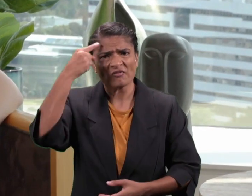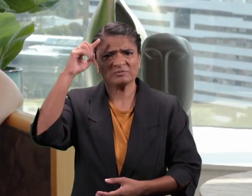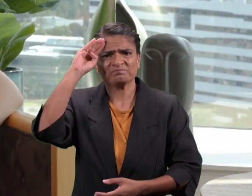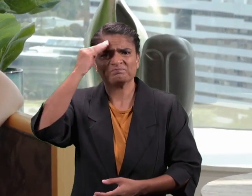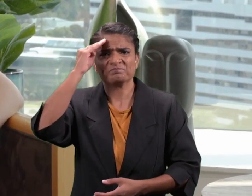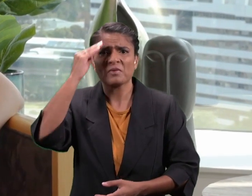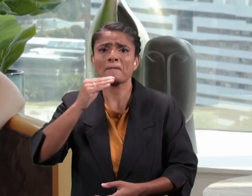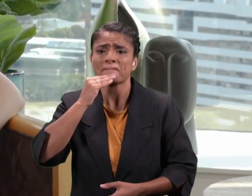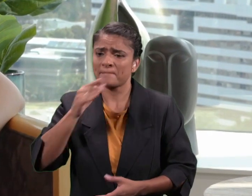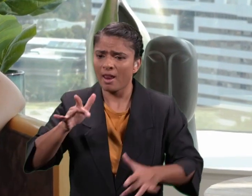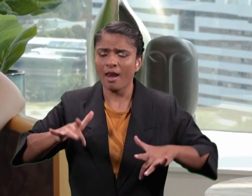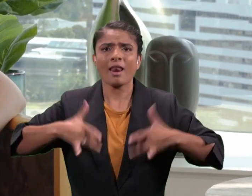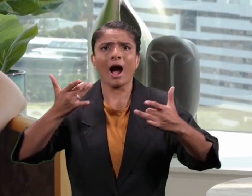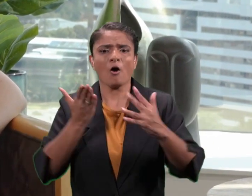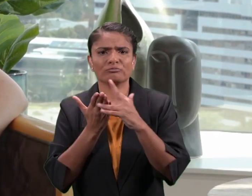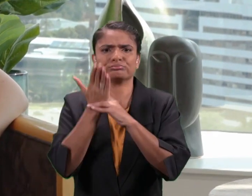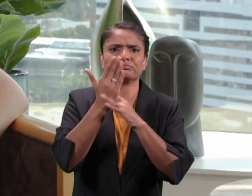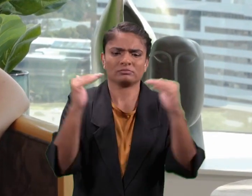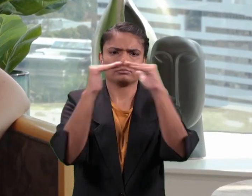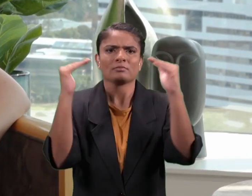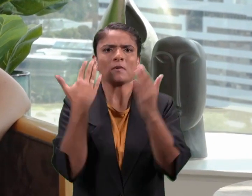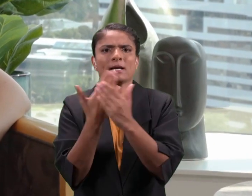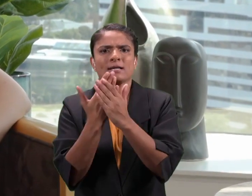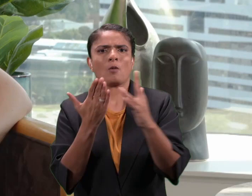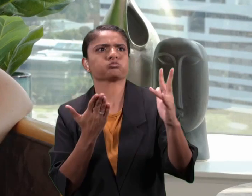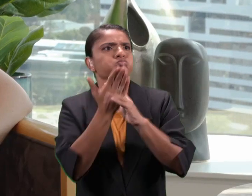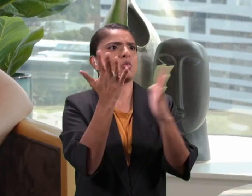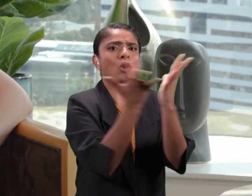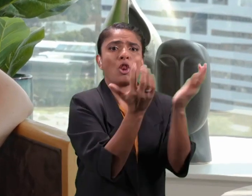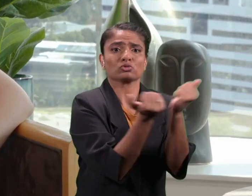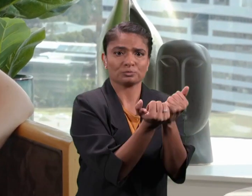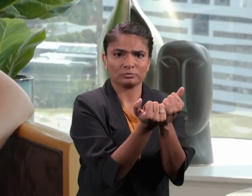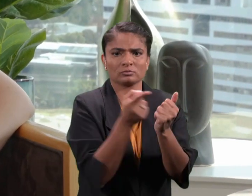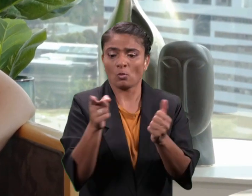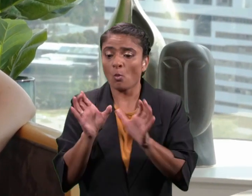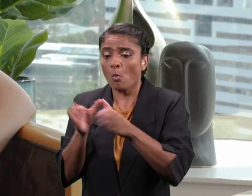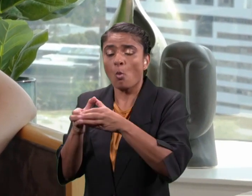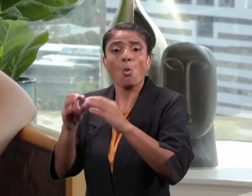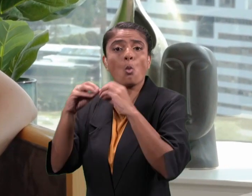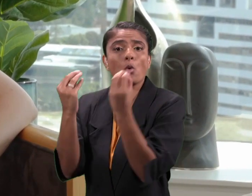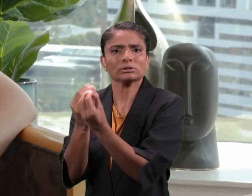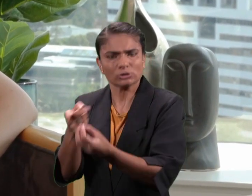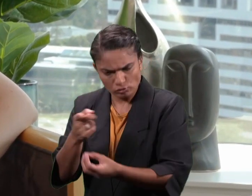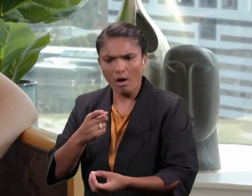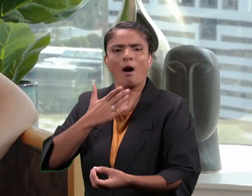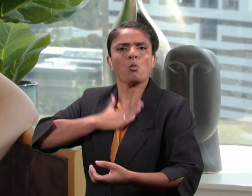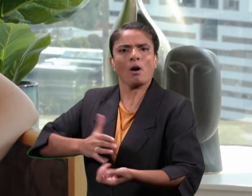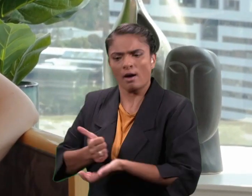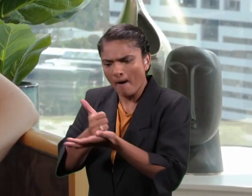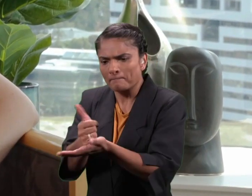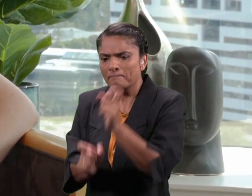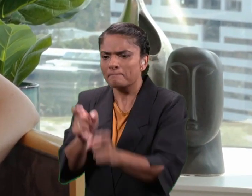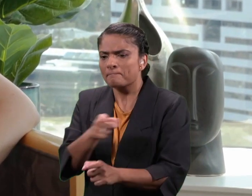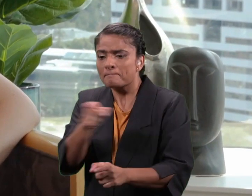often do not achieve the minimum entry level required for enrollment in learnerships. So organizations providing services to adults